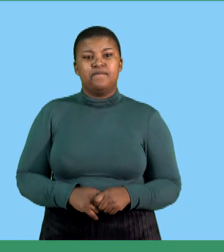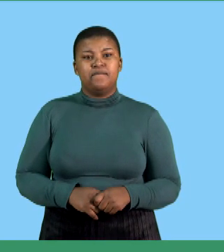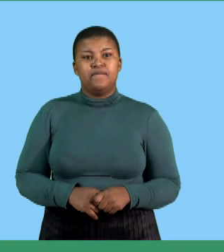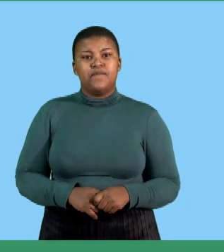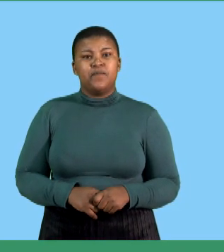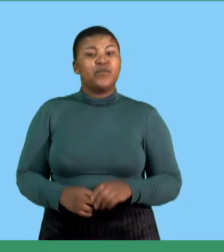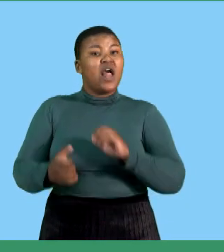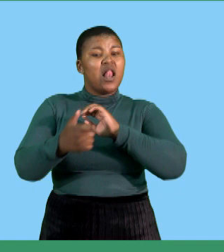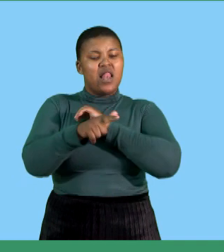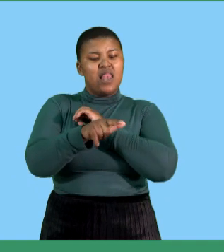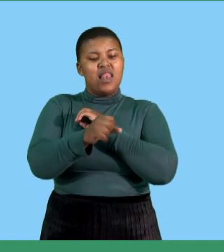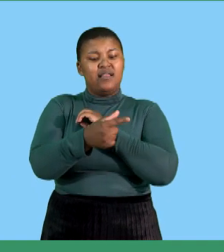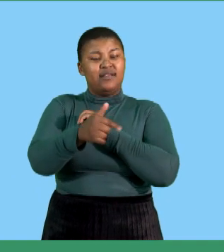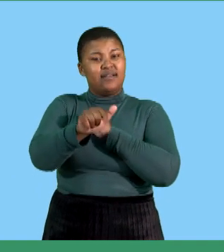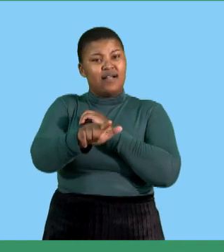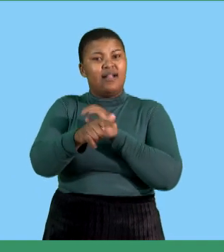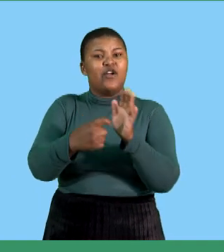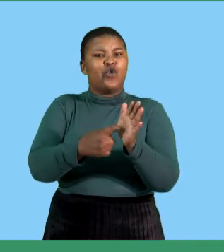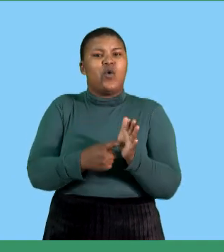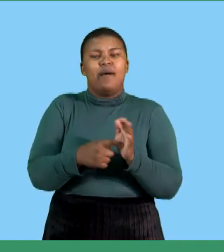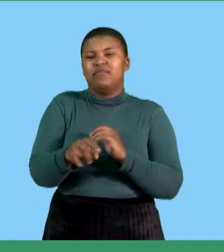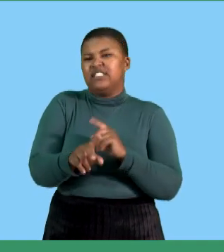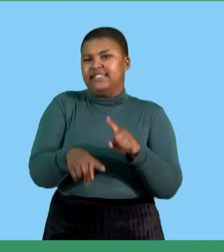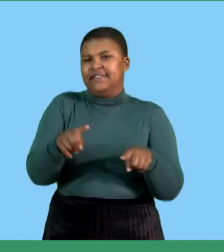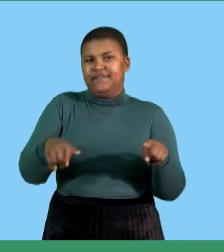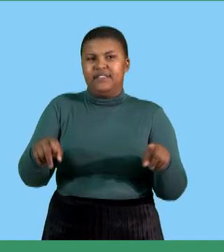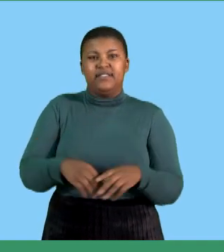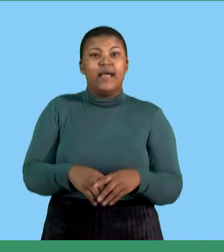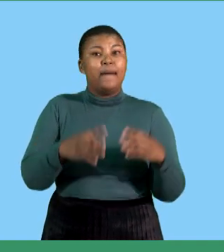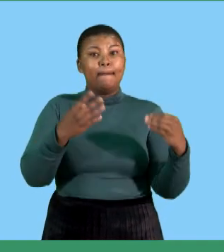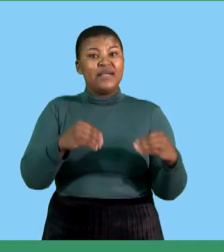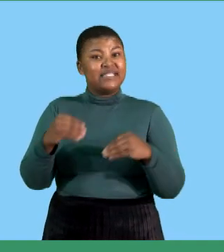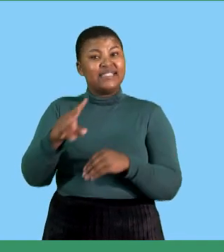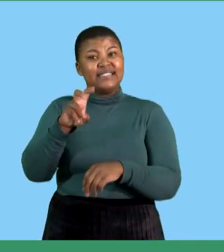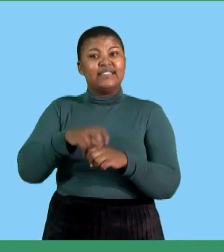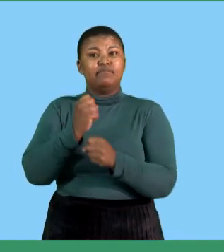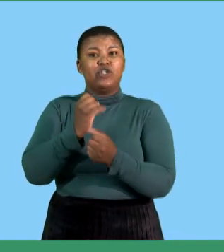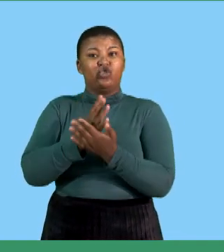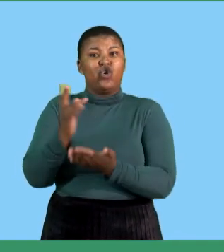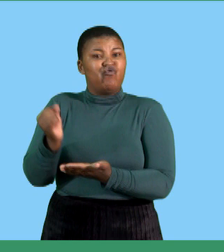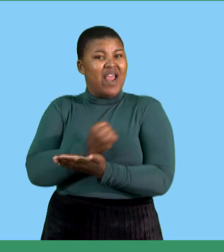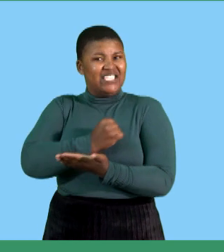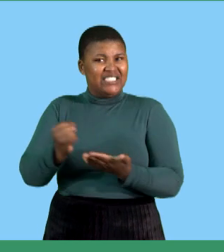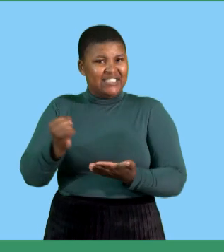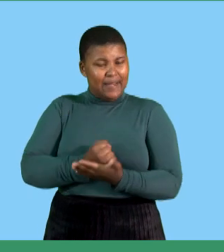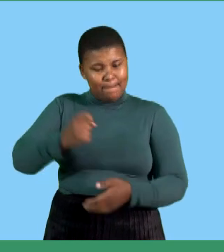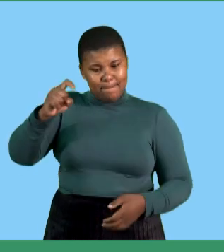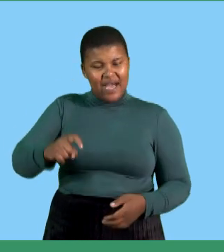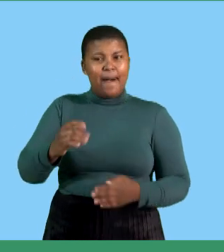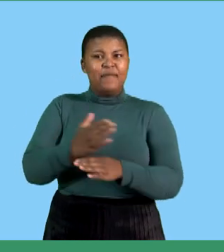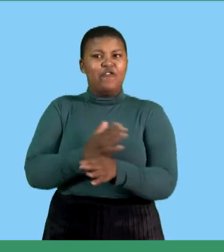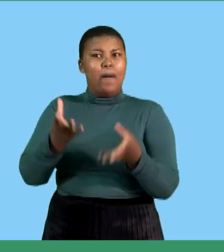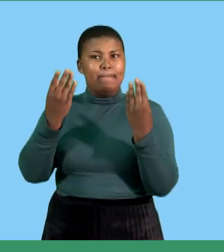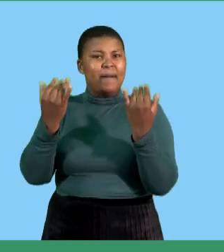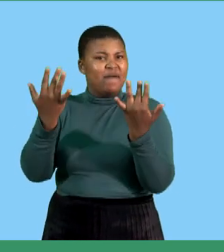legal requirements. So by legal requirements, it says here a business needs to be registered before it can obtain finance or